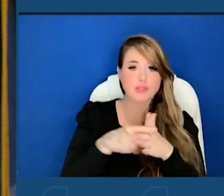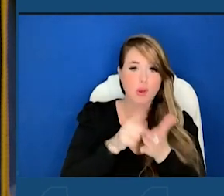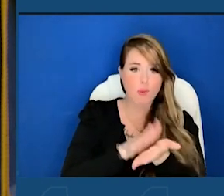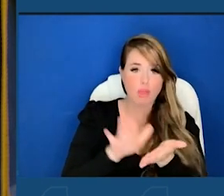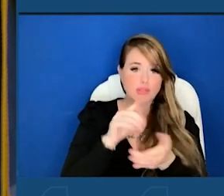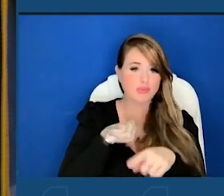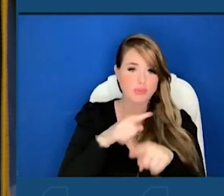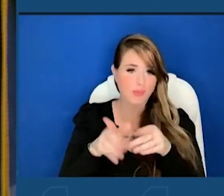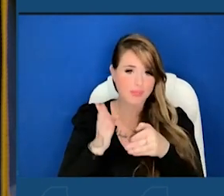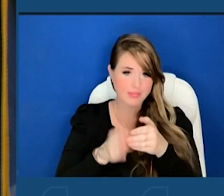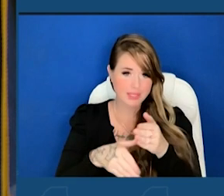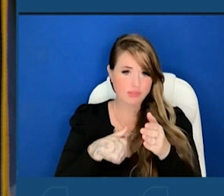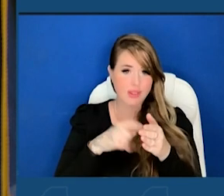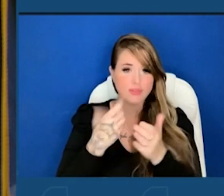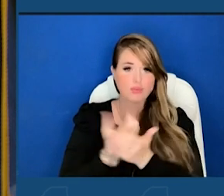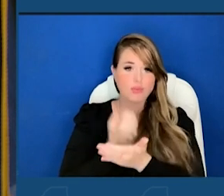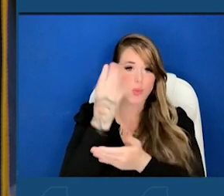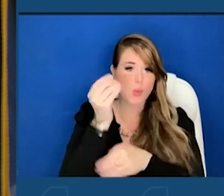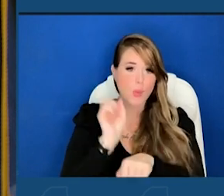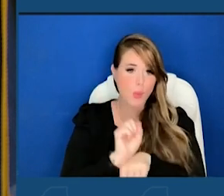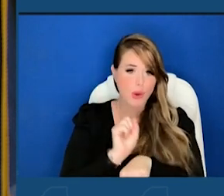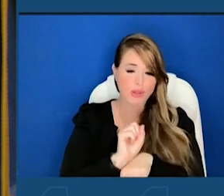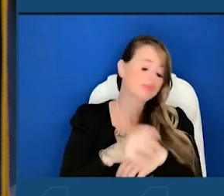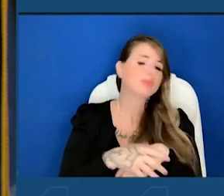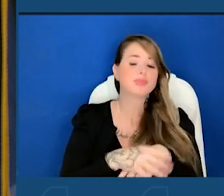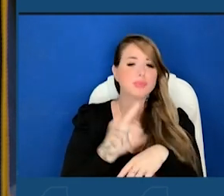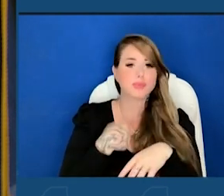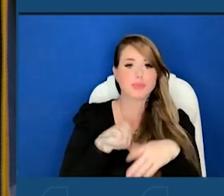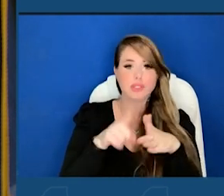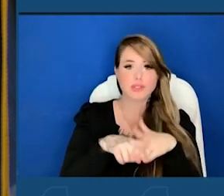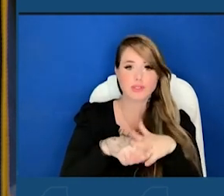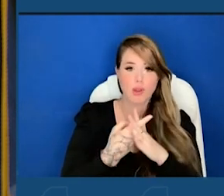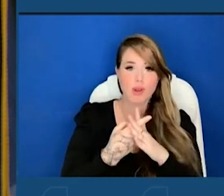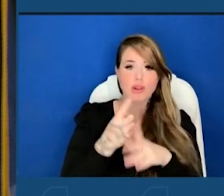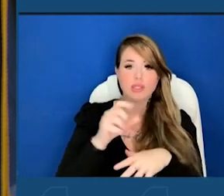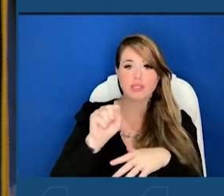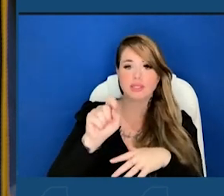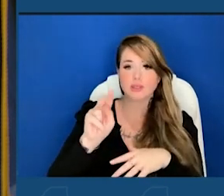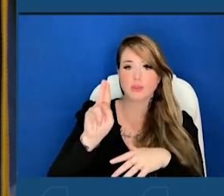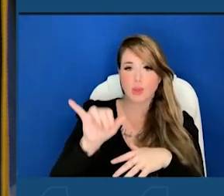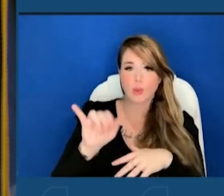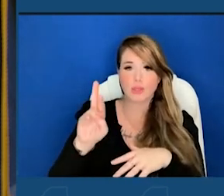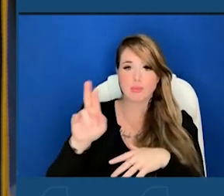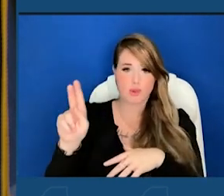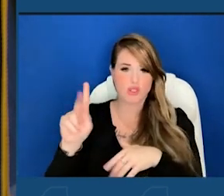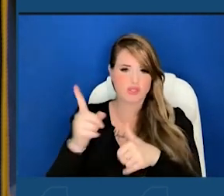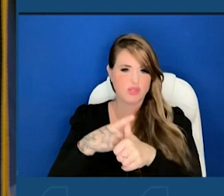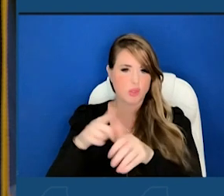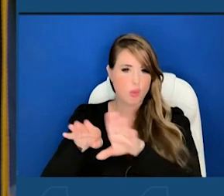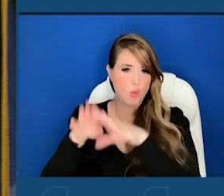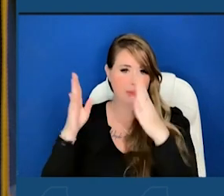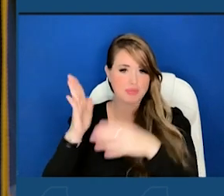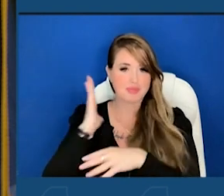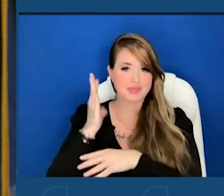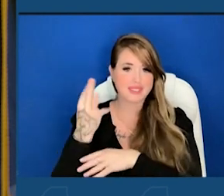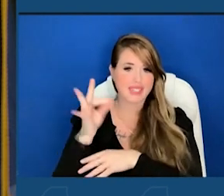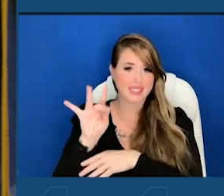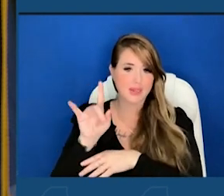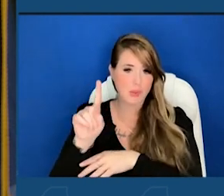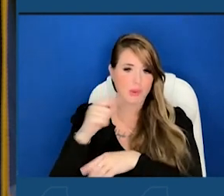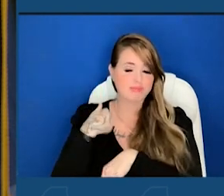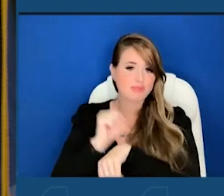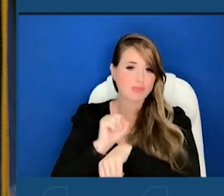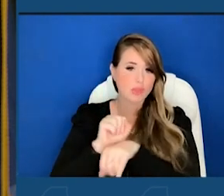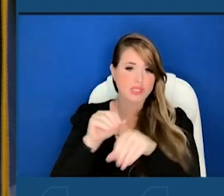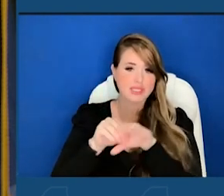I needed to go to work. So I started at Stony Brook when they first opened. In 1981, I worked in the